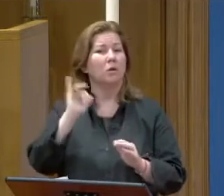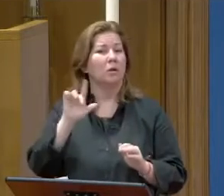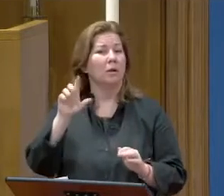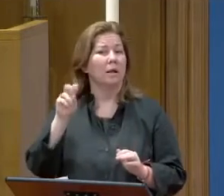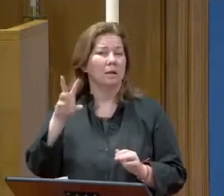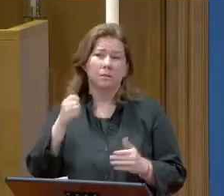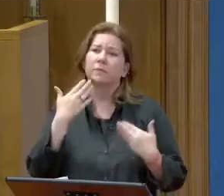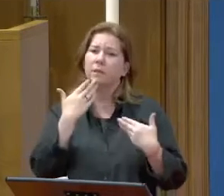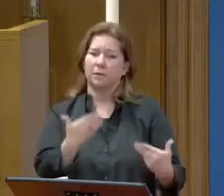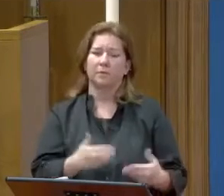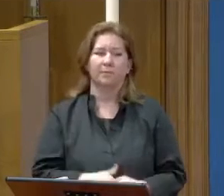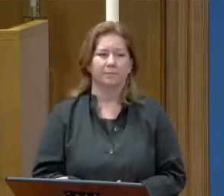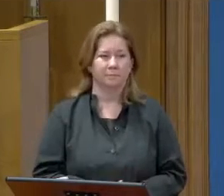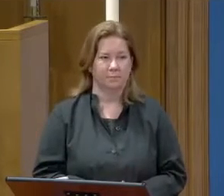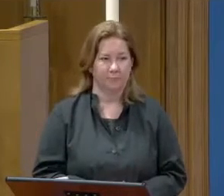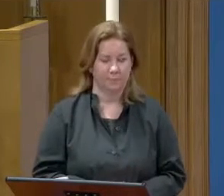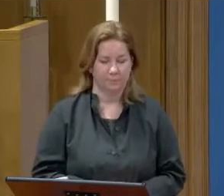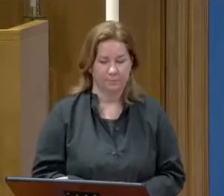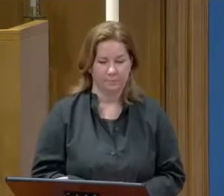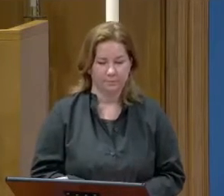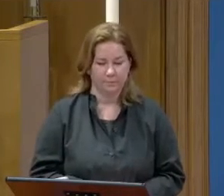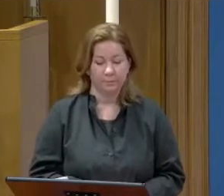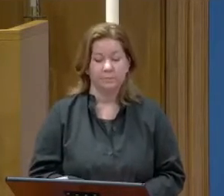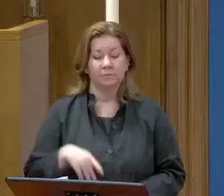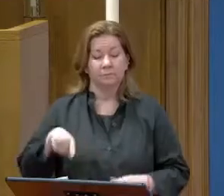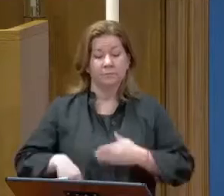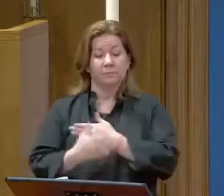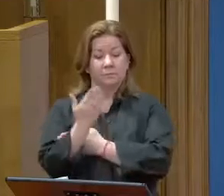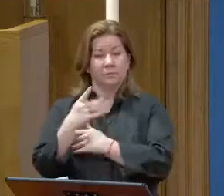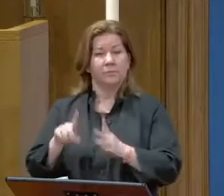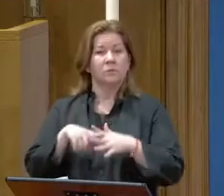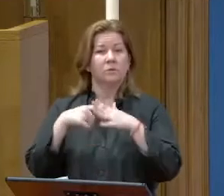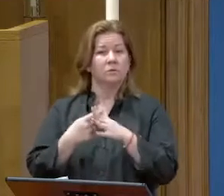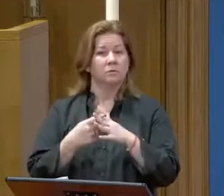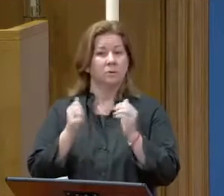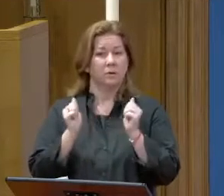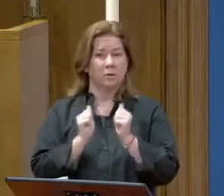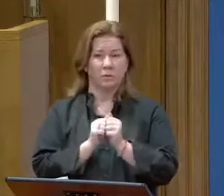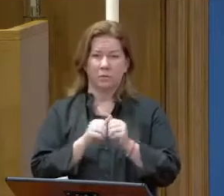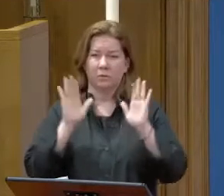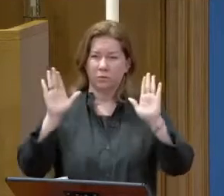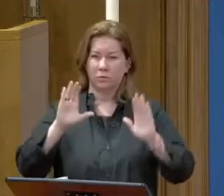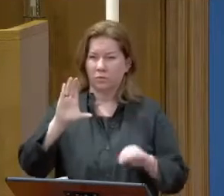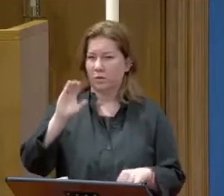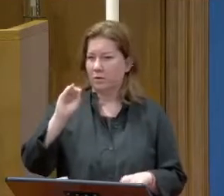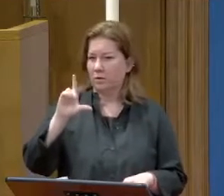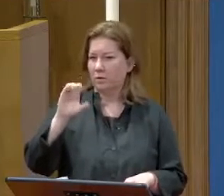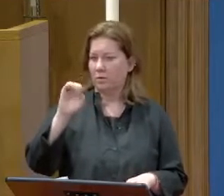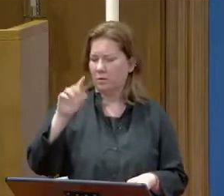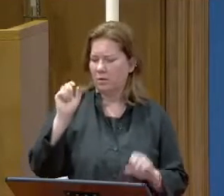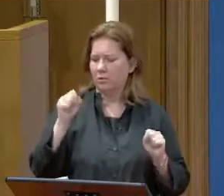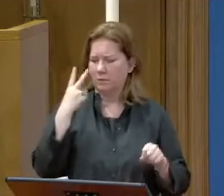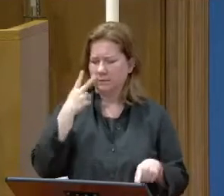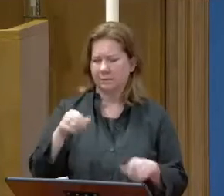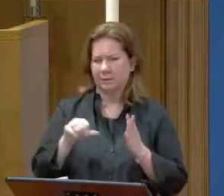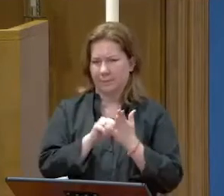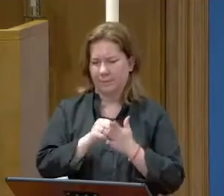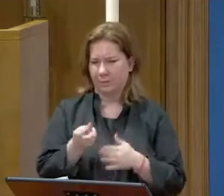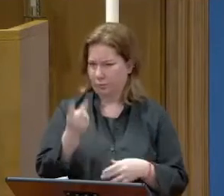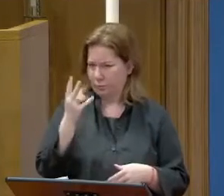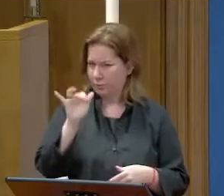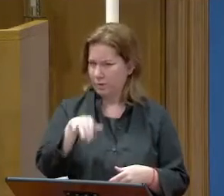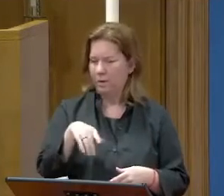you for that. We started off this morning with this great collect. You can see it right there in your bulletin on page